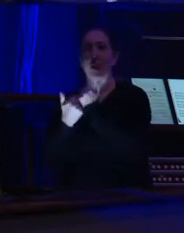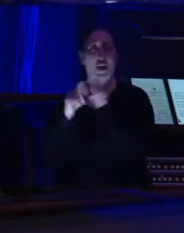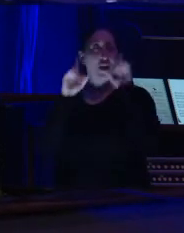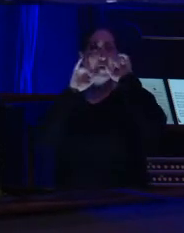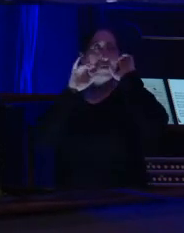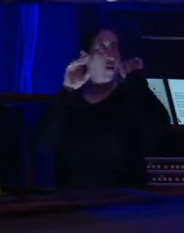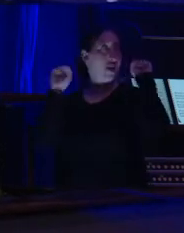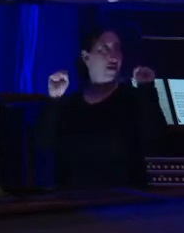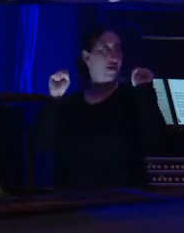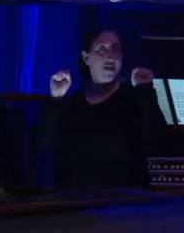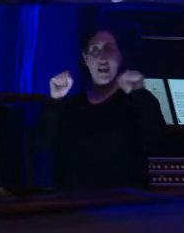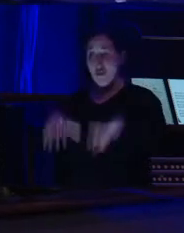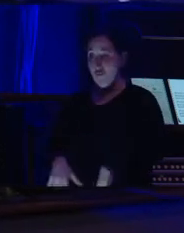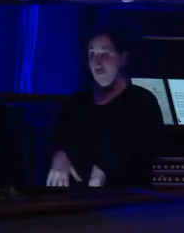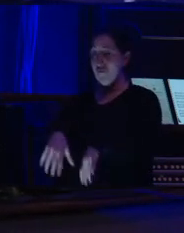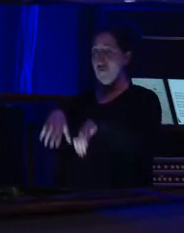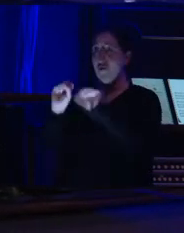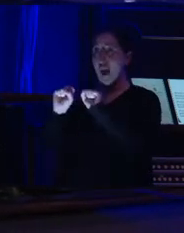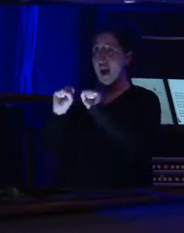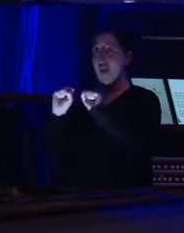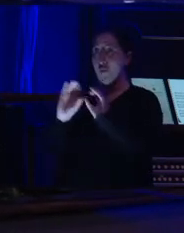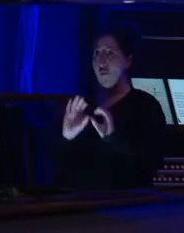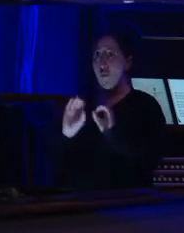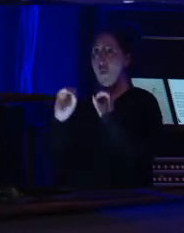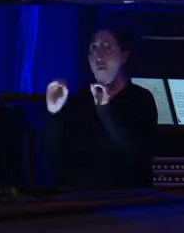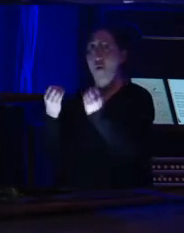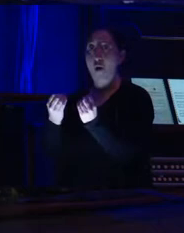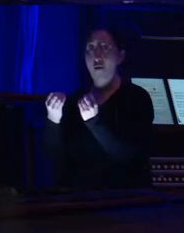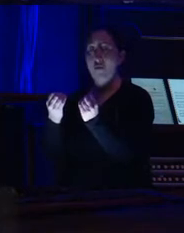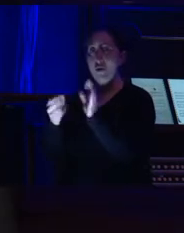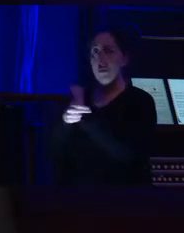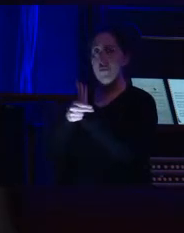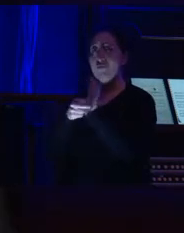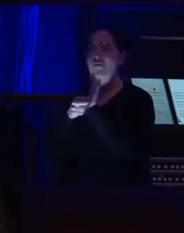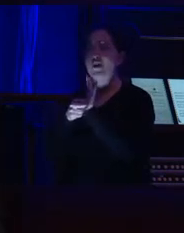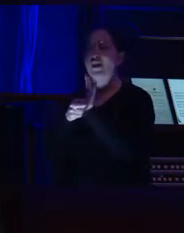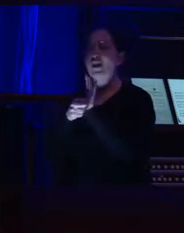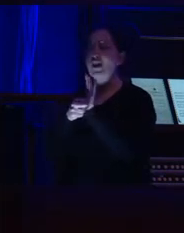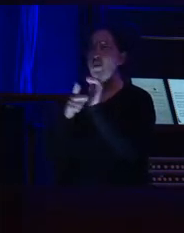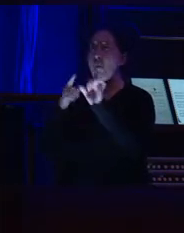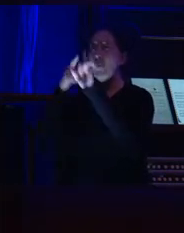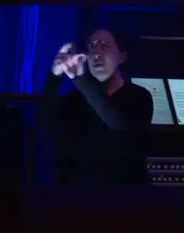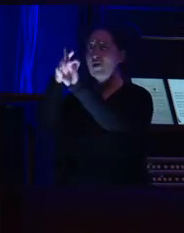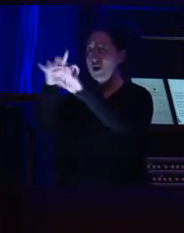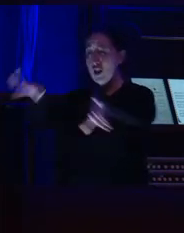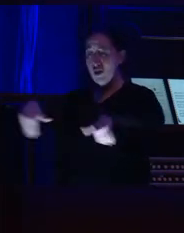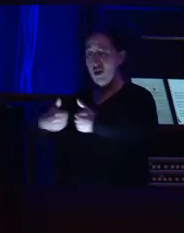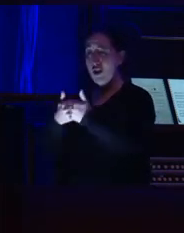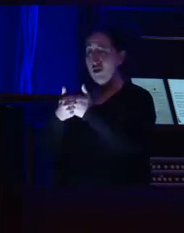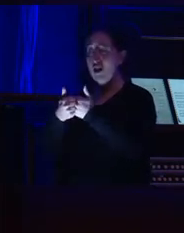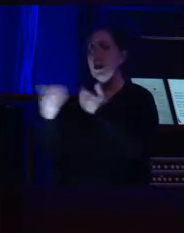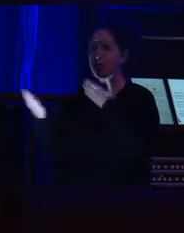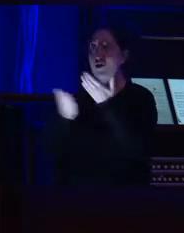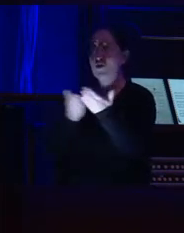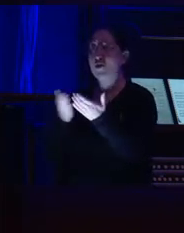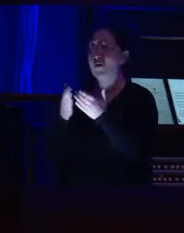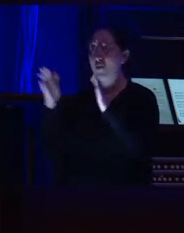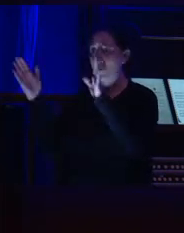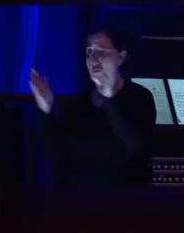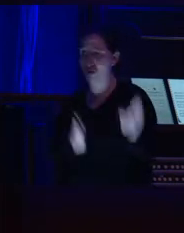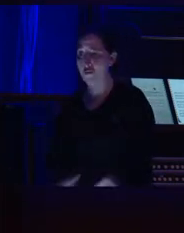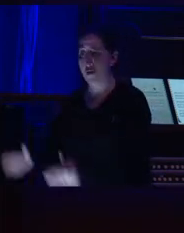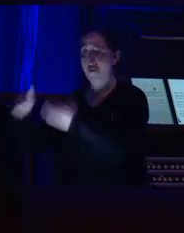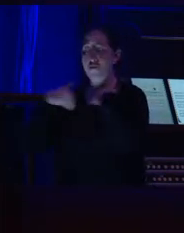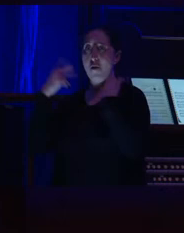your office, your mission and your challenge is to serve and prepare young people who